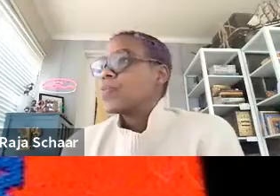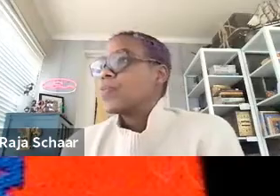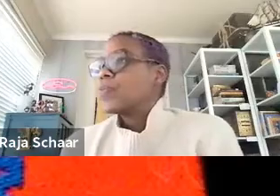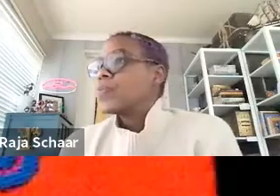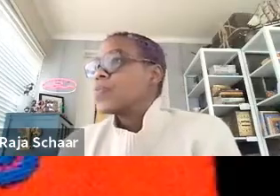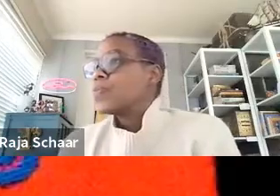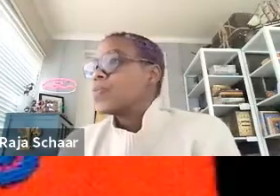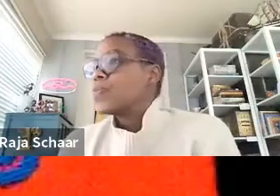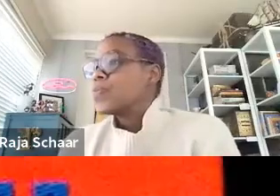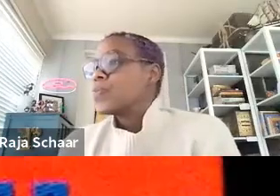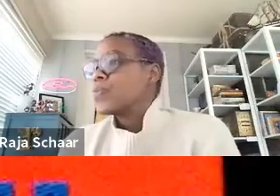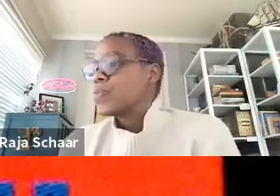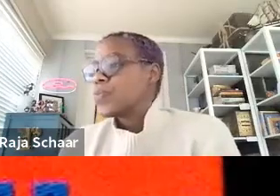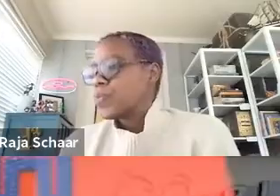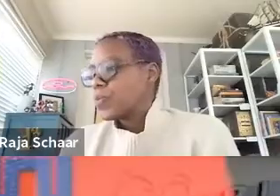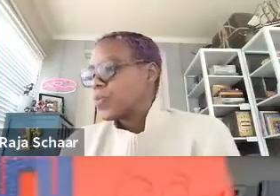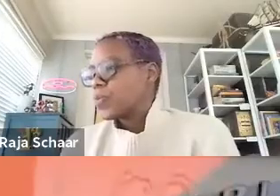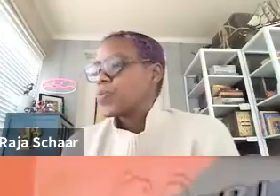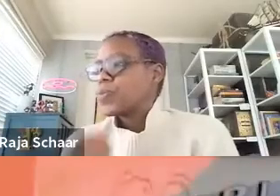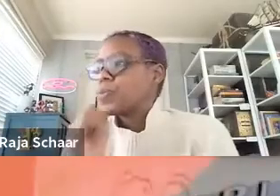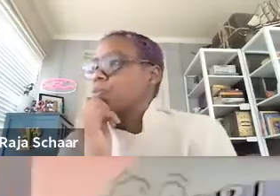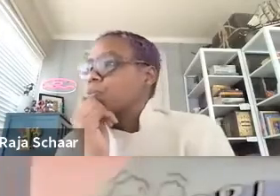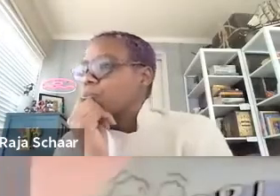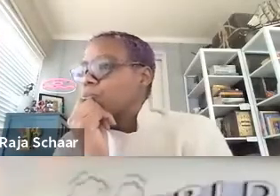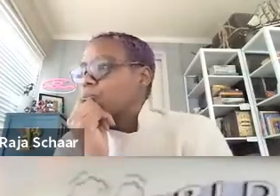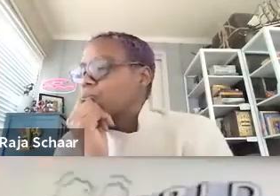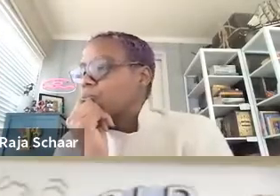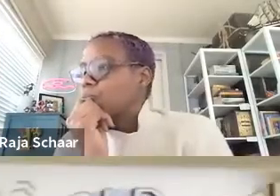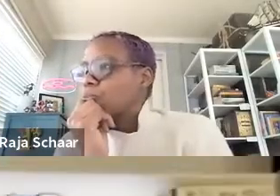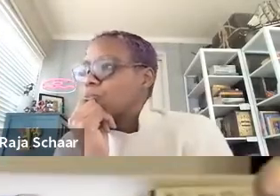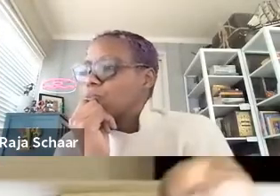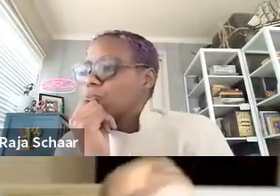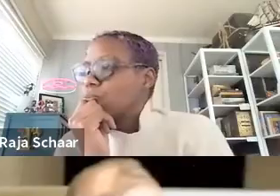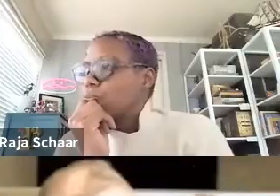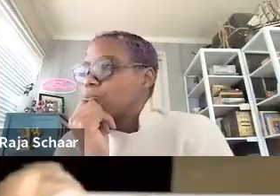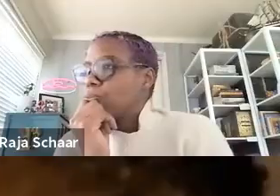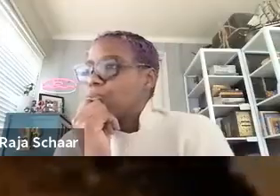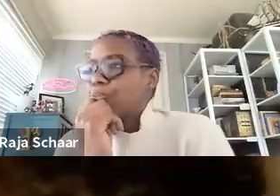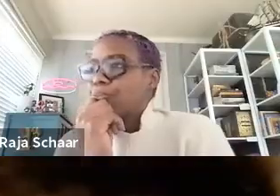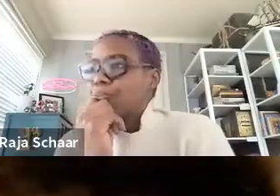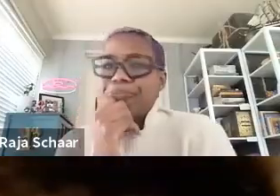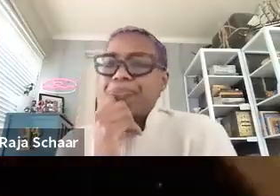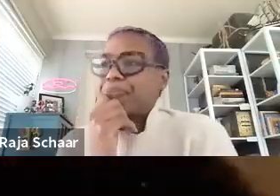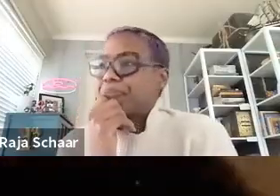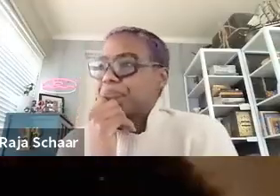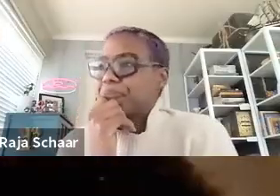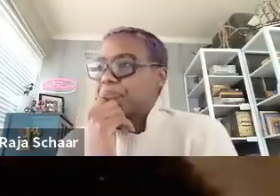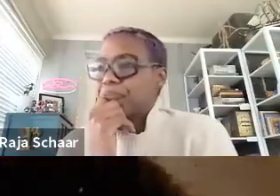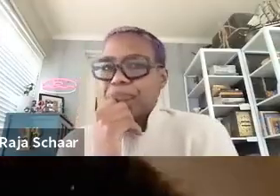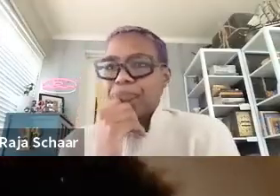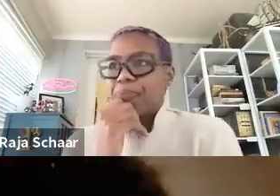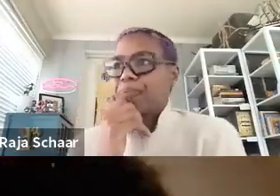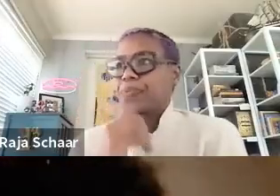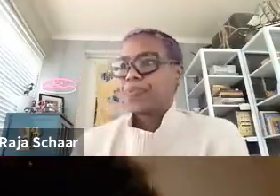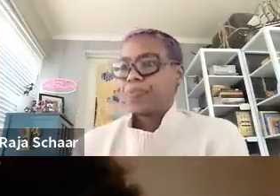fashion that would give you more Black feminist leadership and more social justice? Yes. I was just thinking about the notion